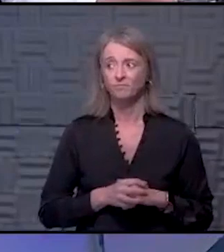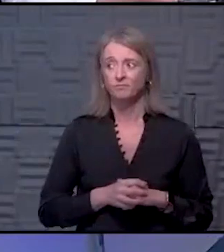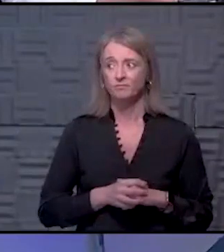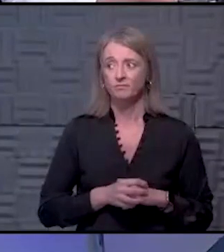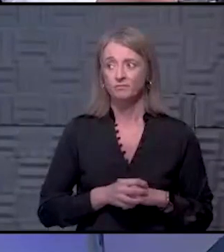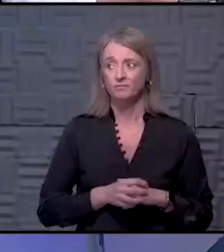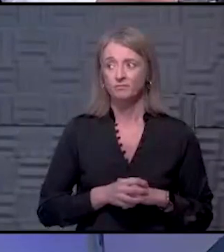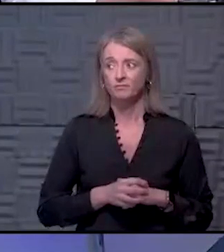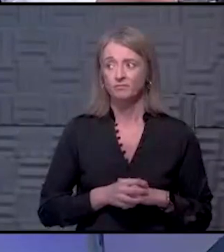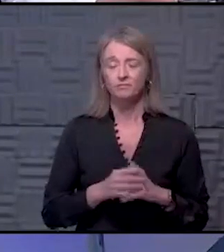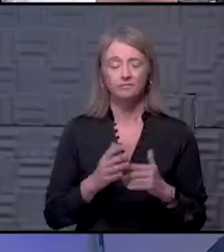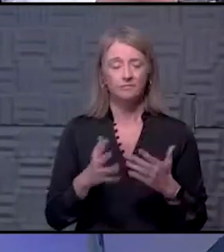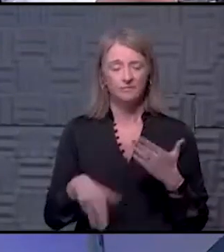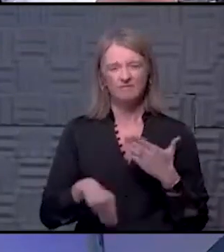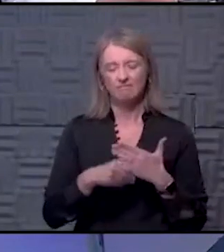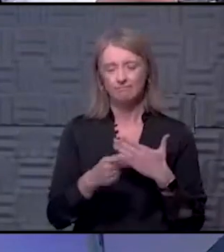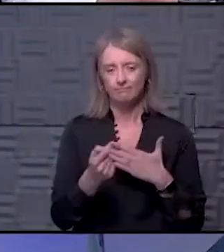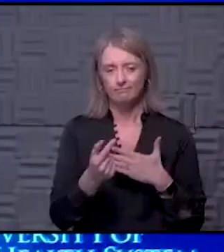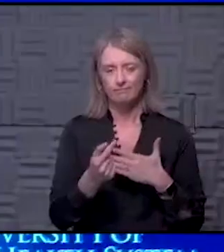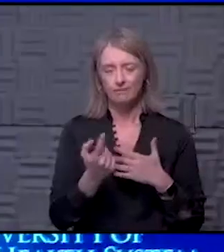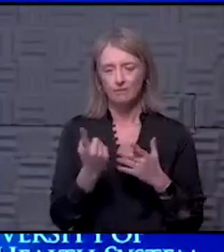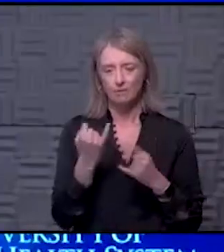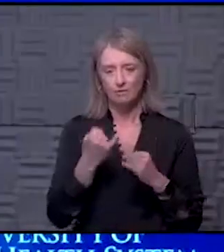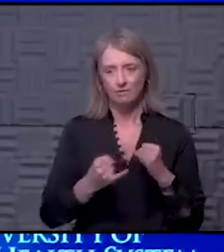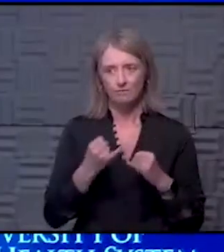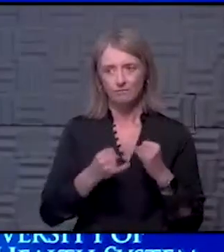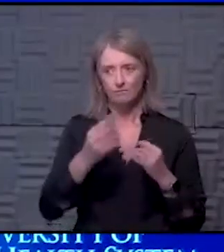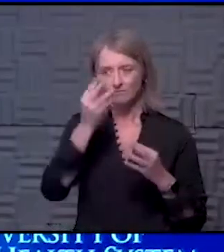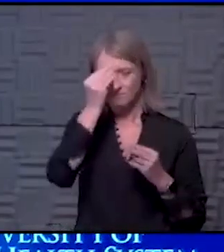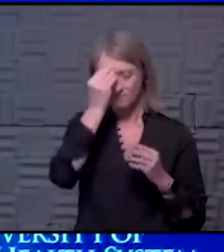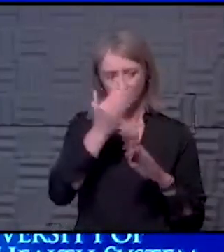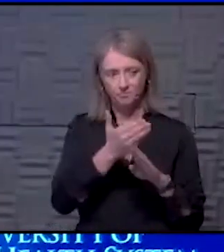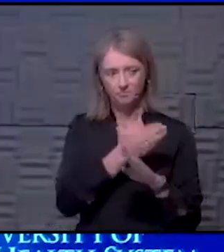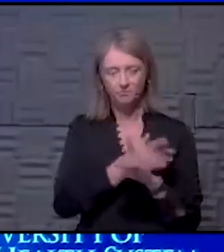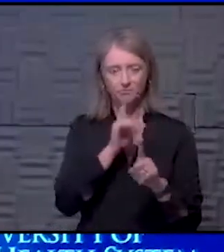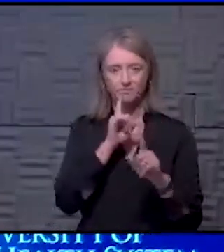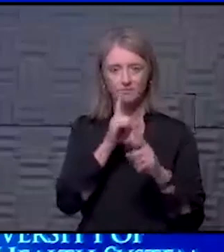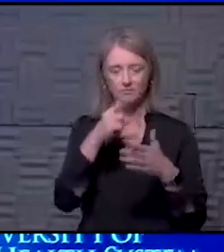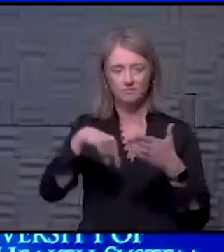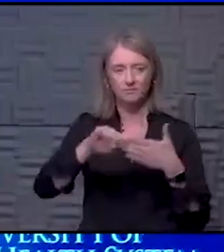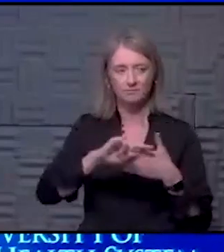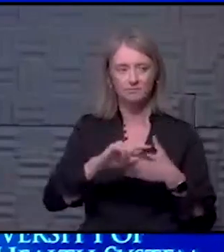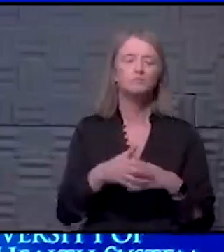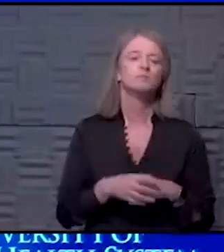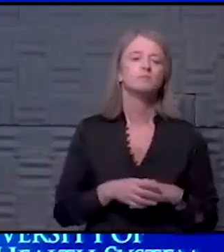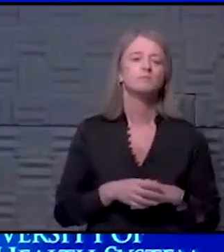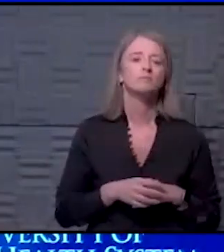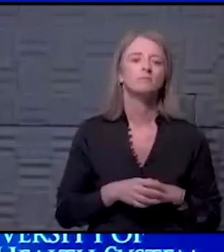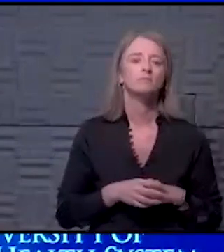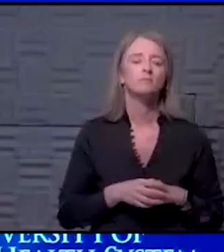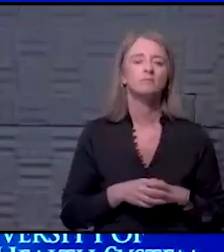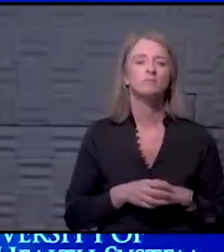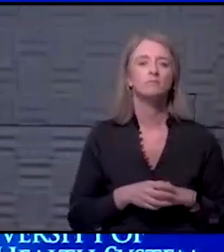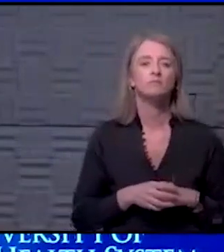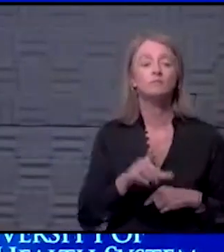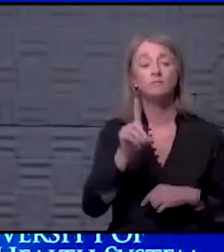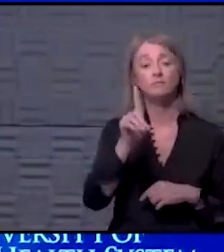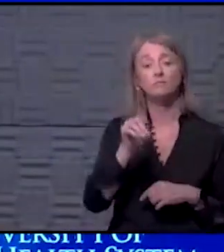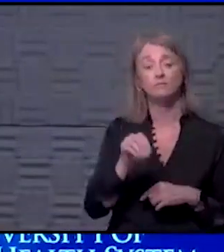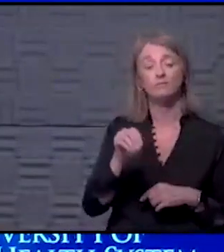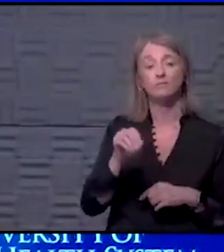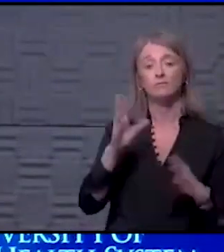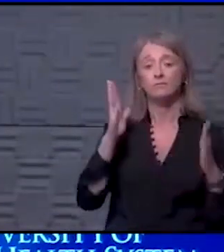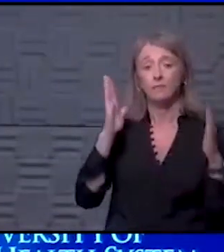I'll weigh in just a little bit with one other final thought before we talk about next week. I do